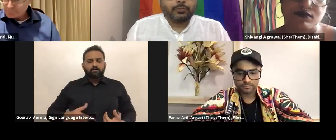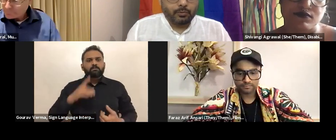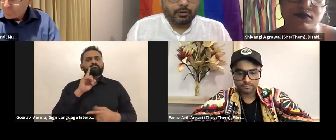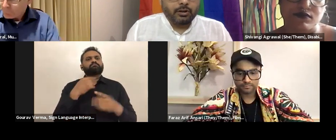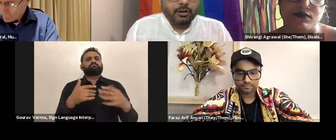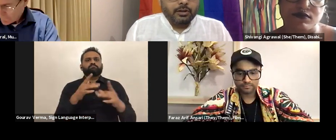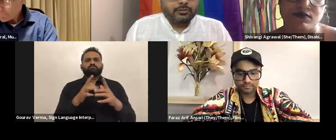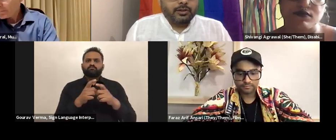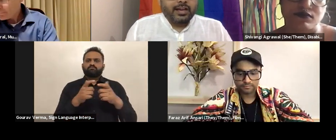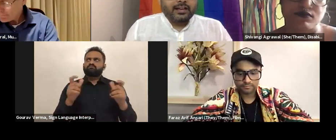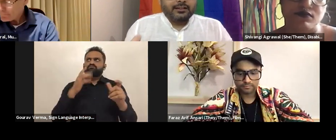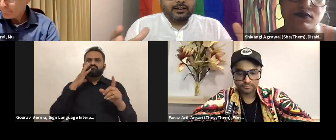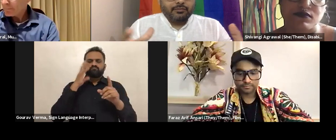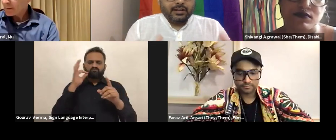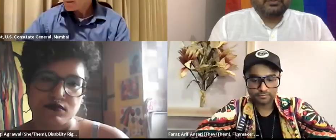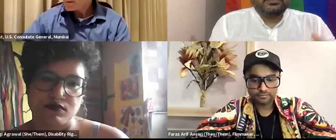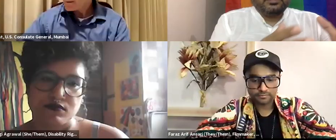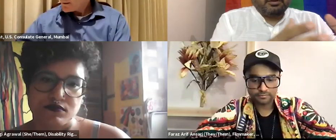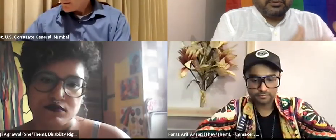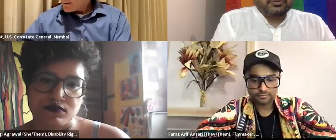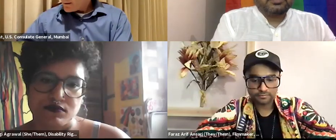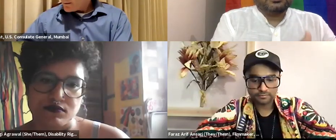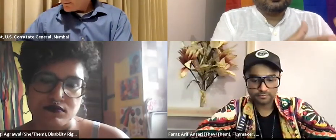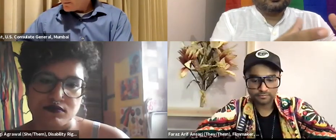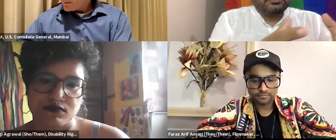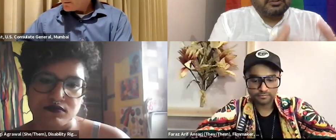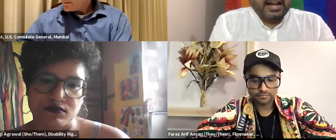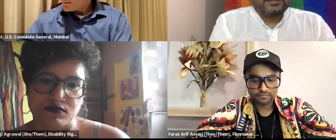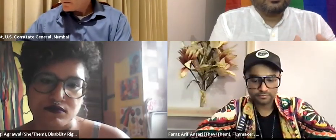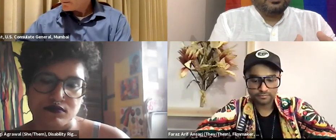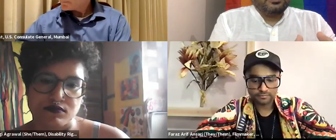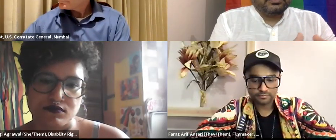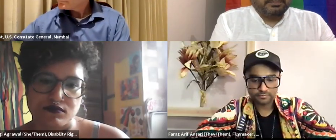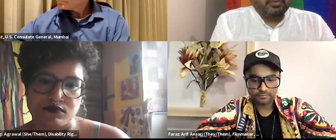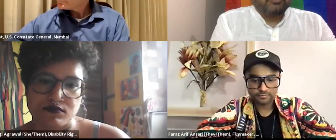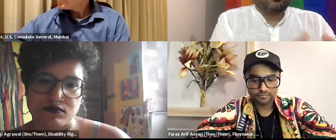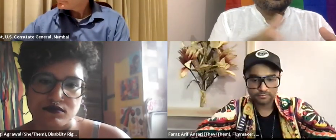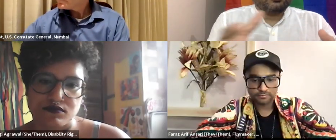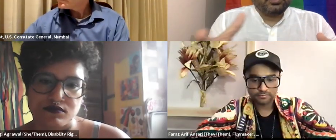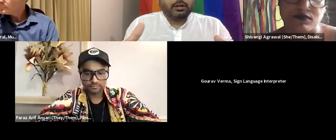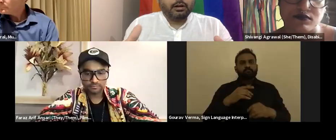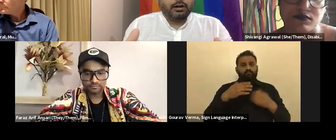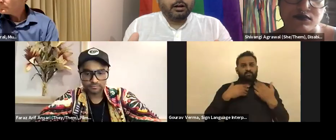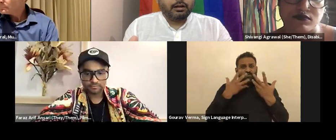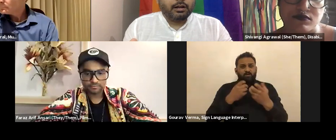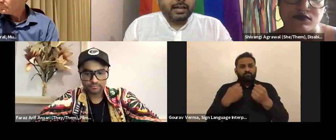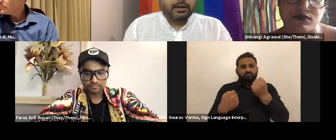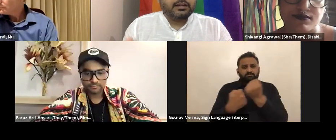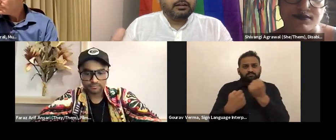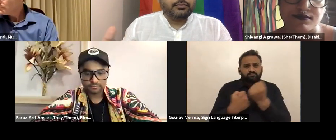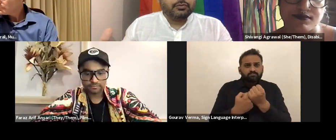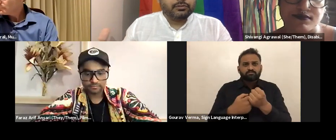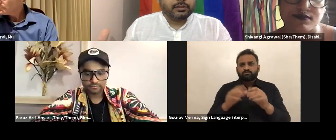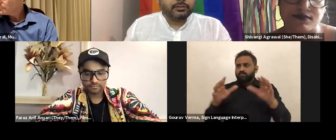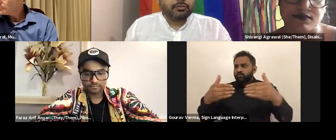to explore. So, and when I was given an opportunity to interact with support groups, with